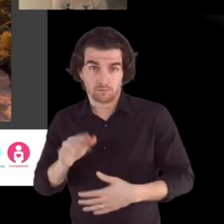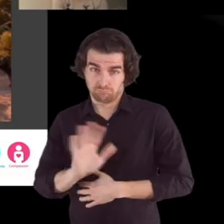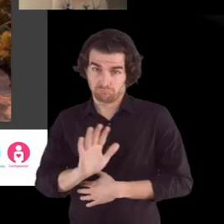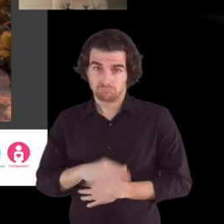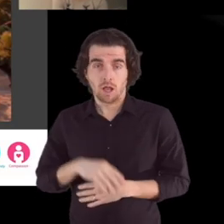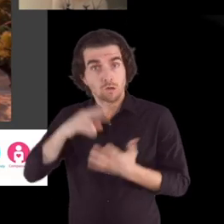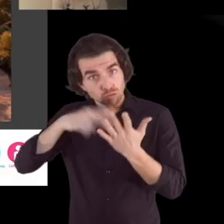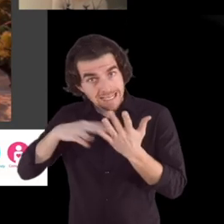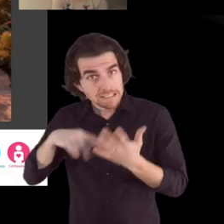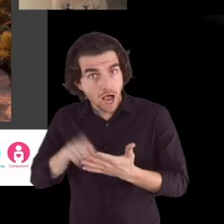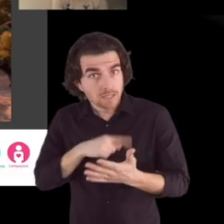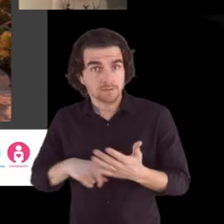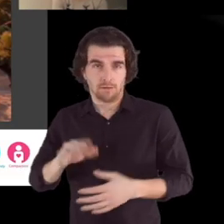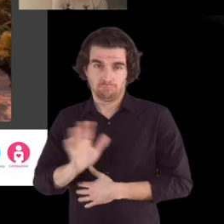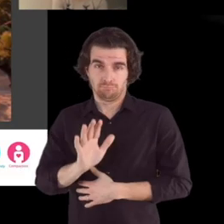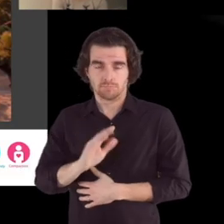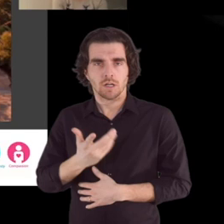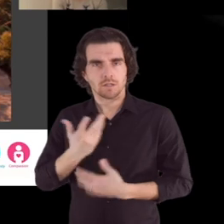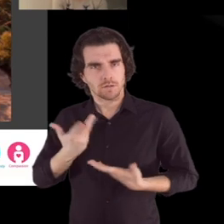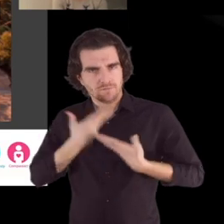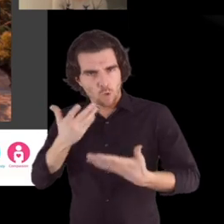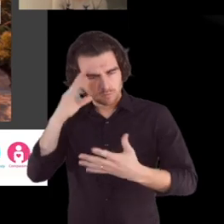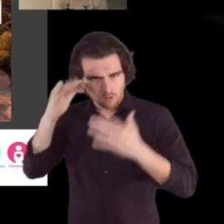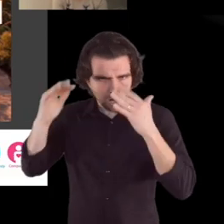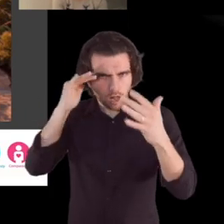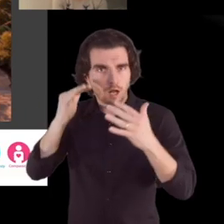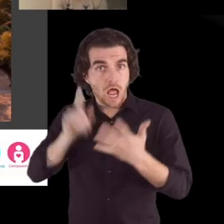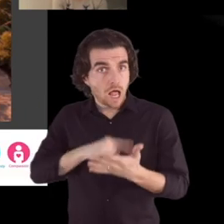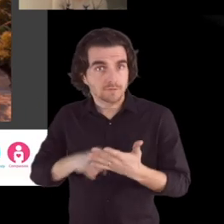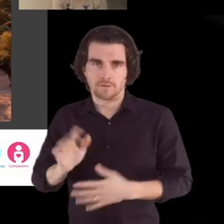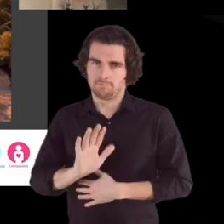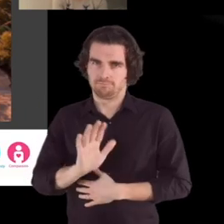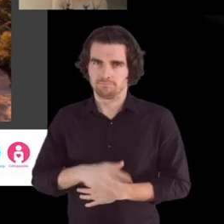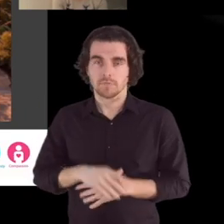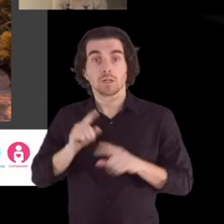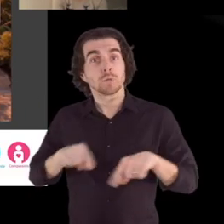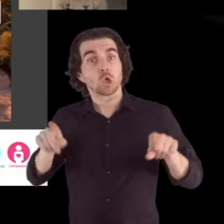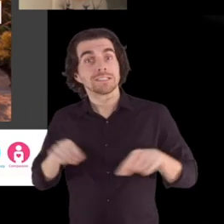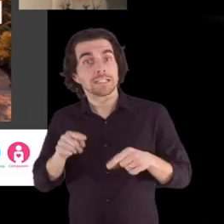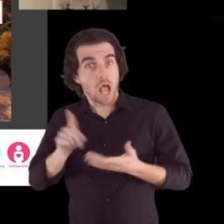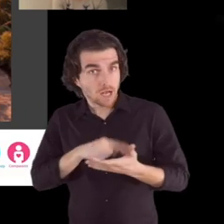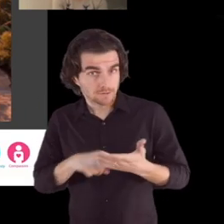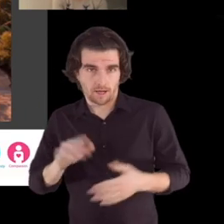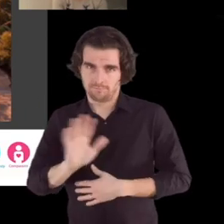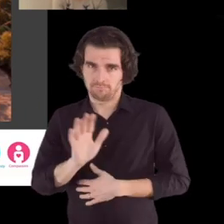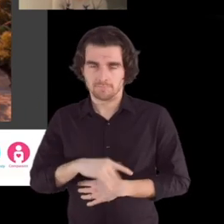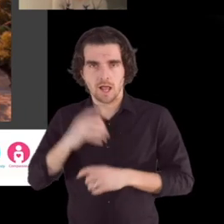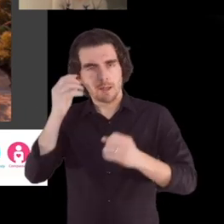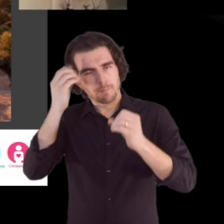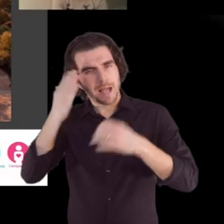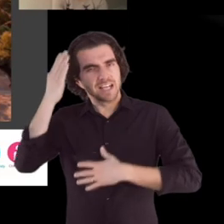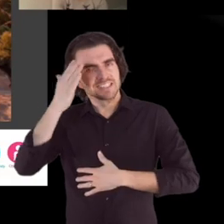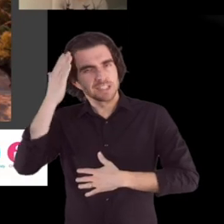cancelled. Love is not cancelled. Reading is not cancelled. Devotion is not cancelled. Music is